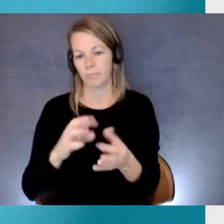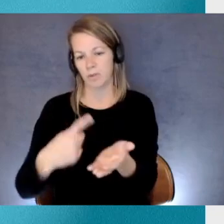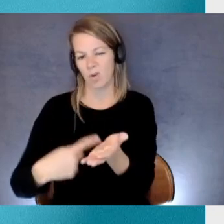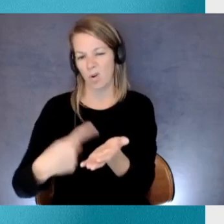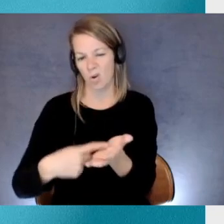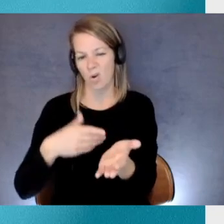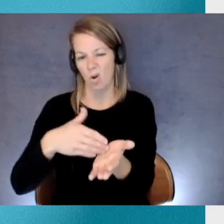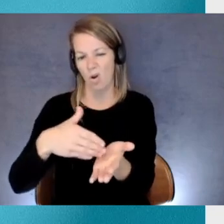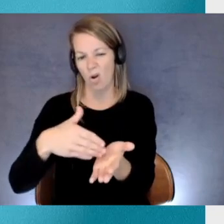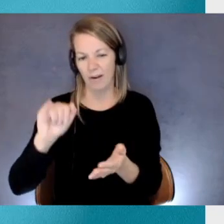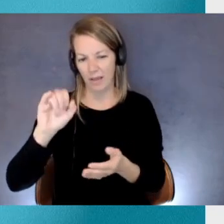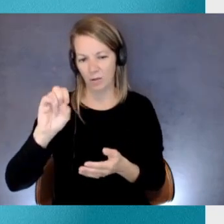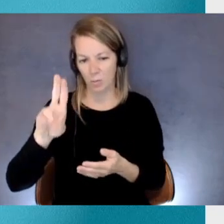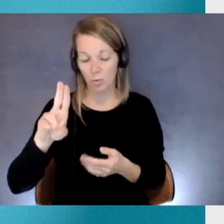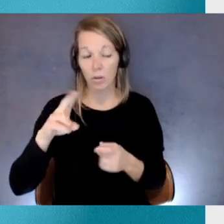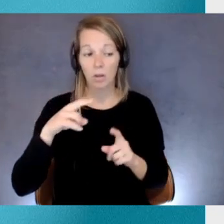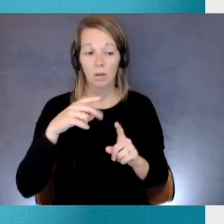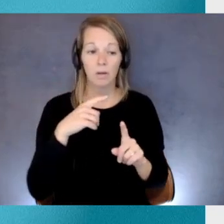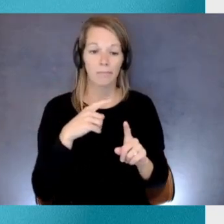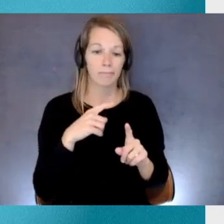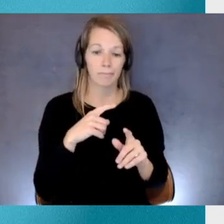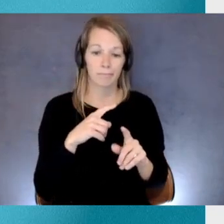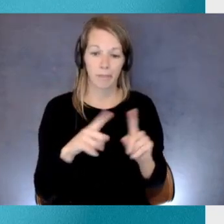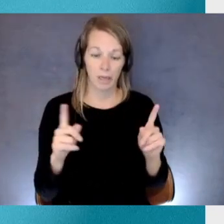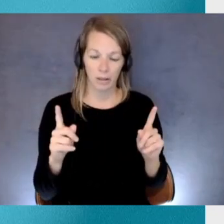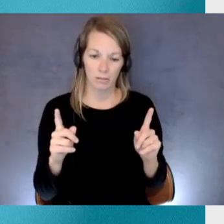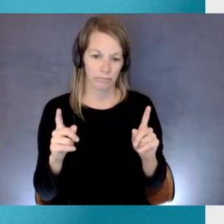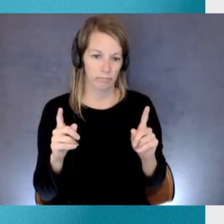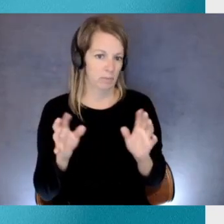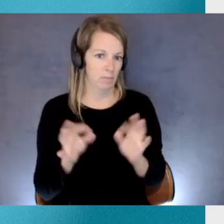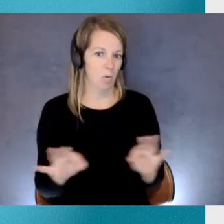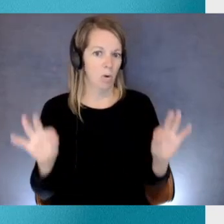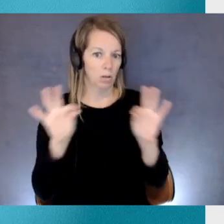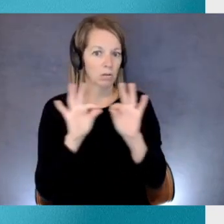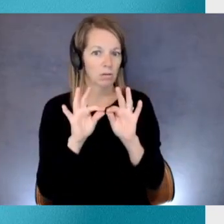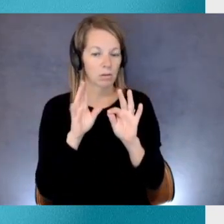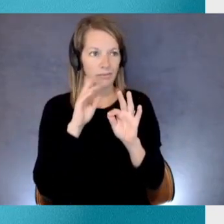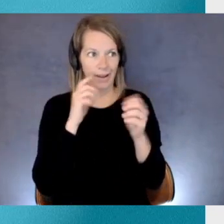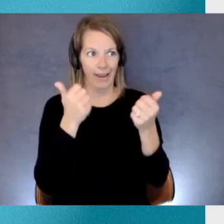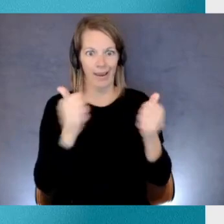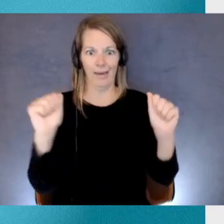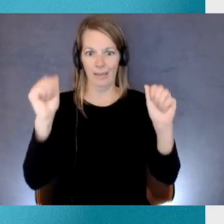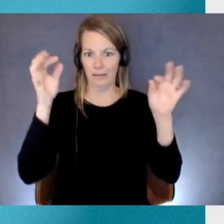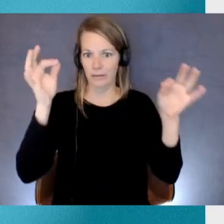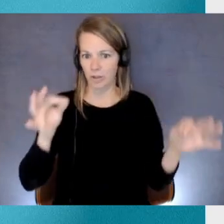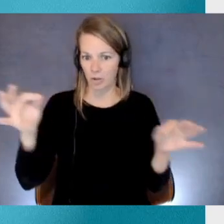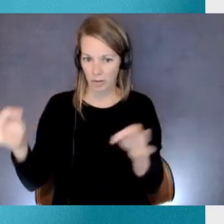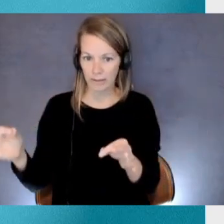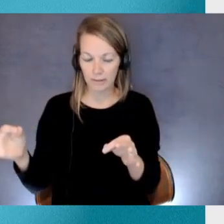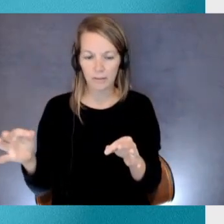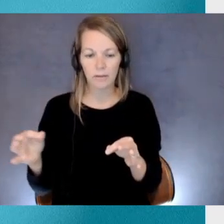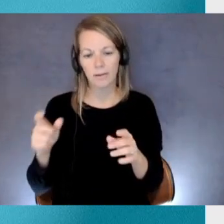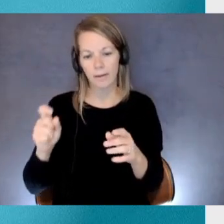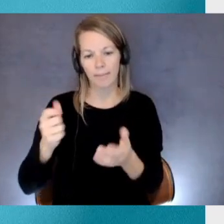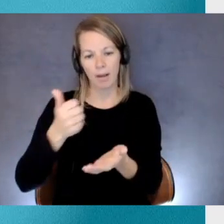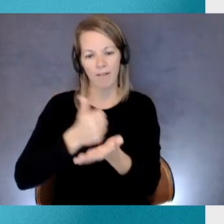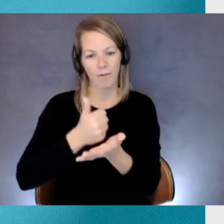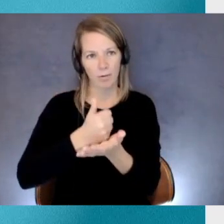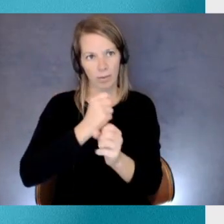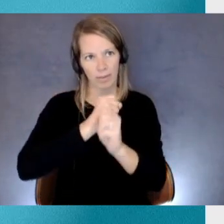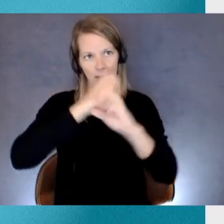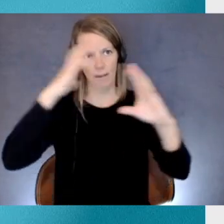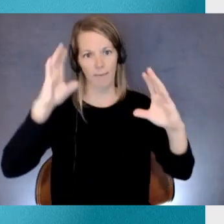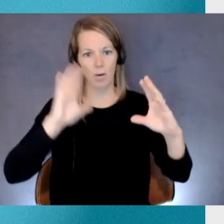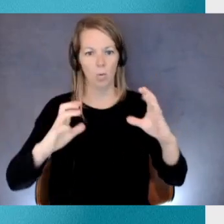in ICUs, but not just even, it's so incredibly important as we make any kind of decision. To make good decision, it can be helpful to think about your